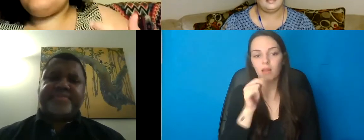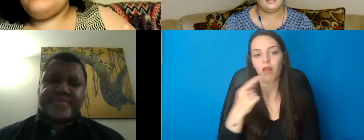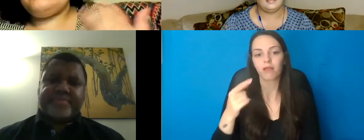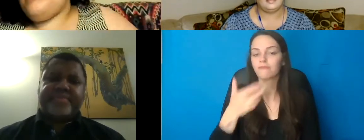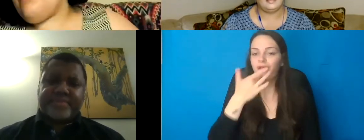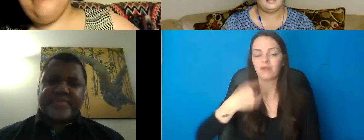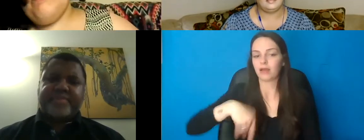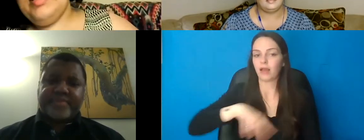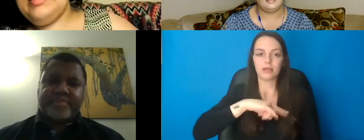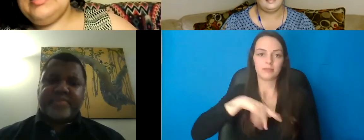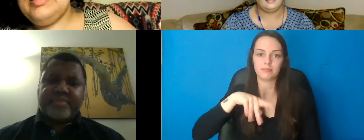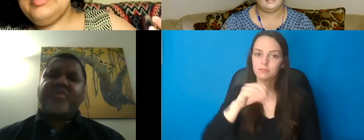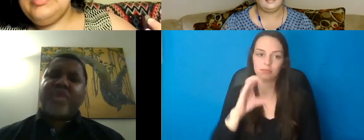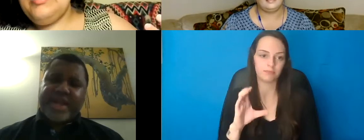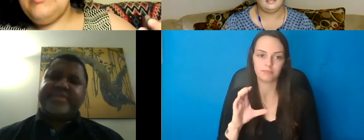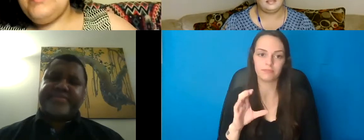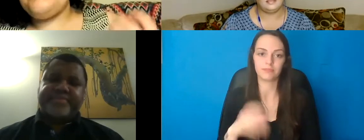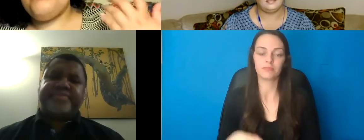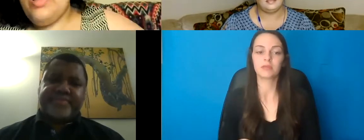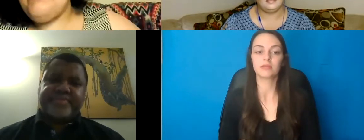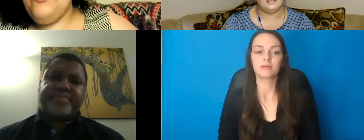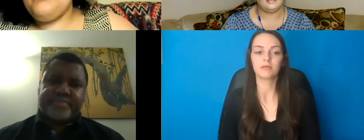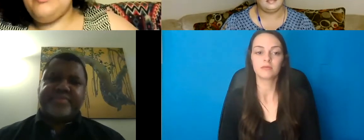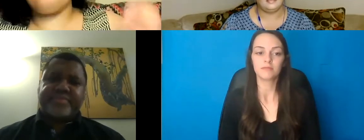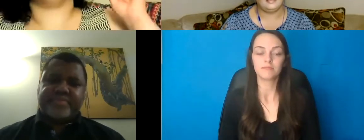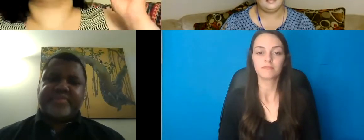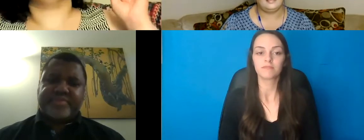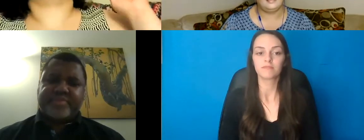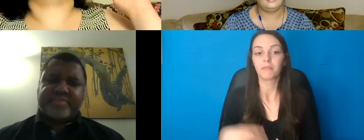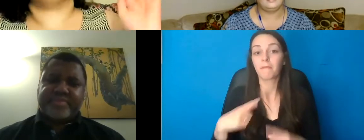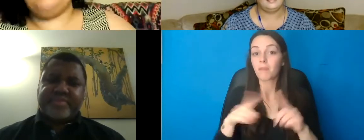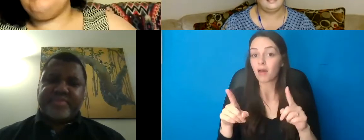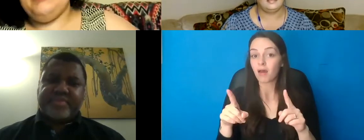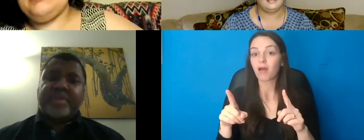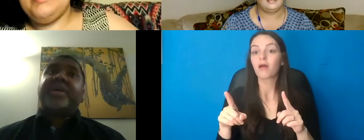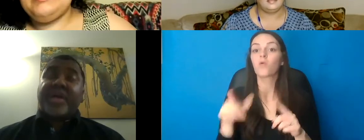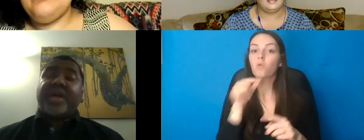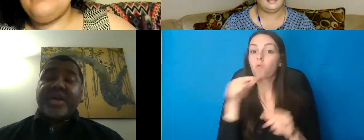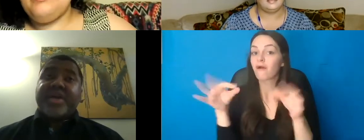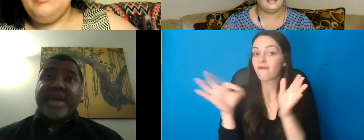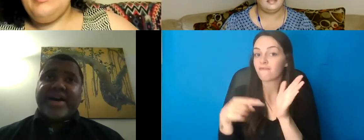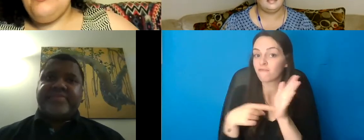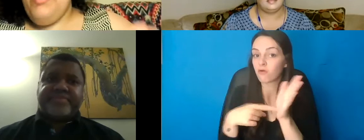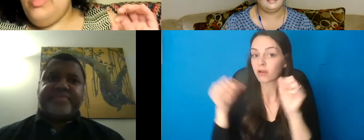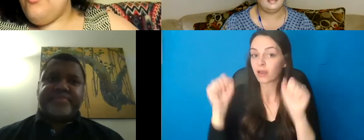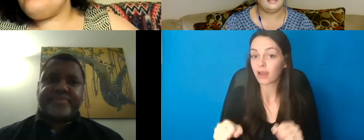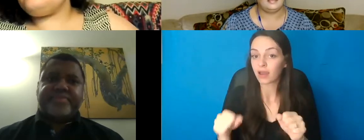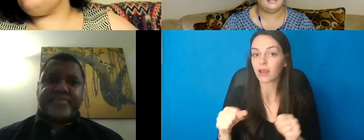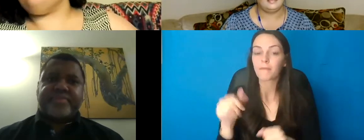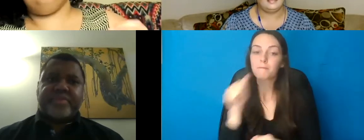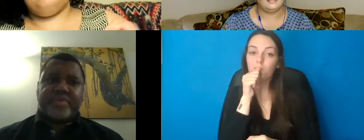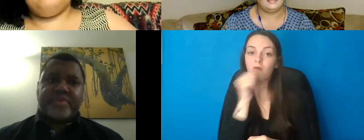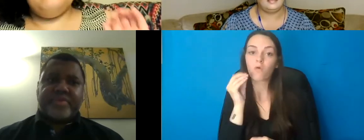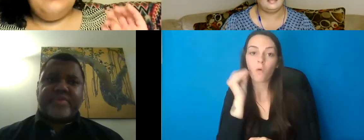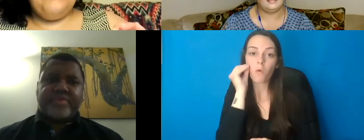the extra funds to pay for private, because private home care is extremely expensive. And